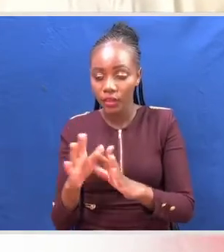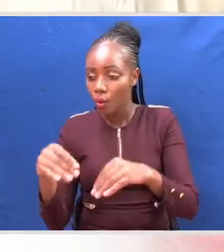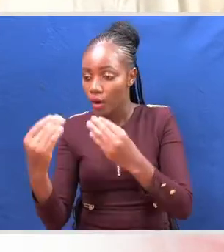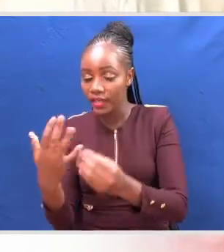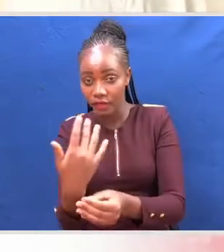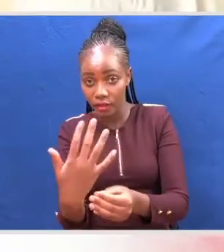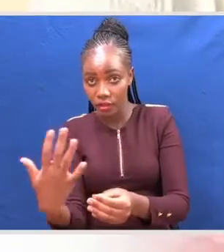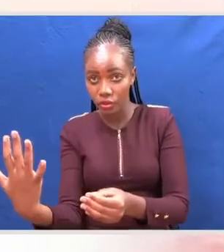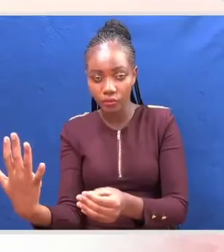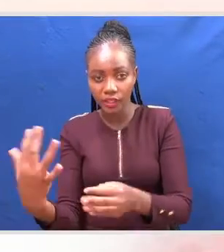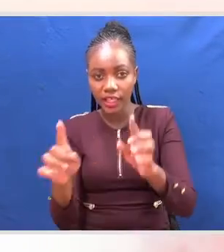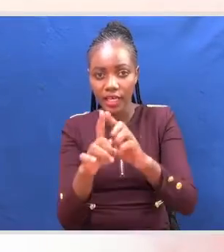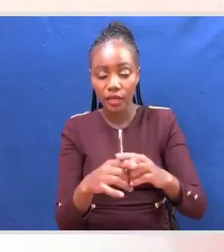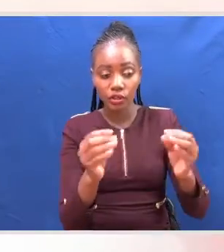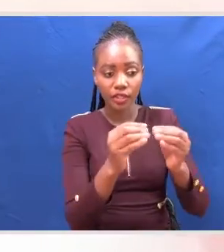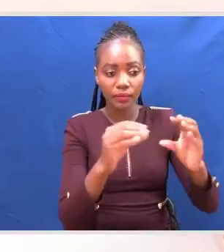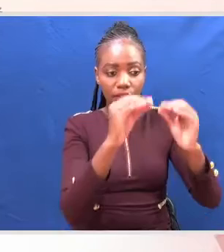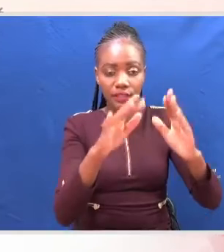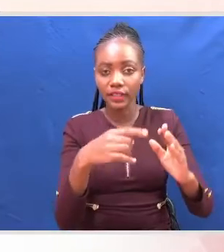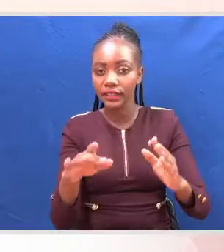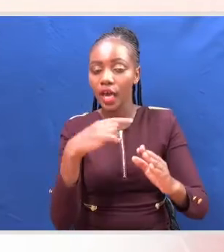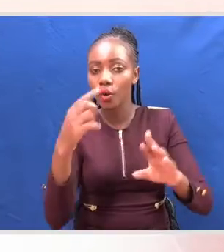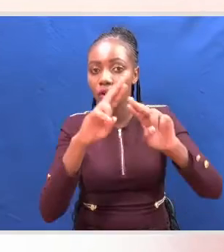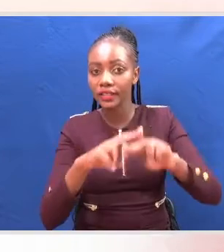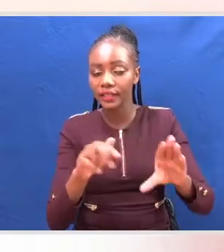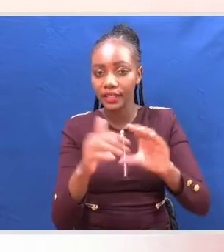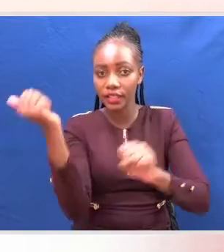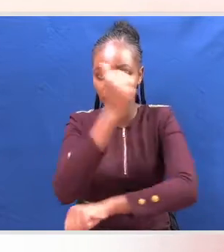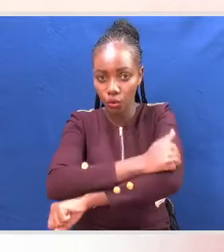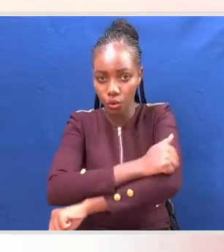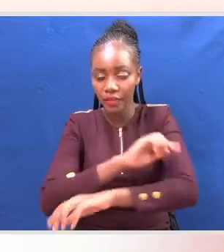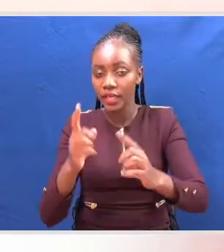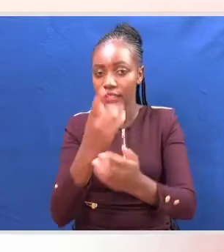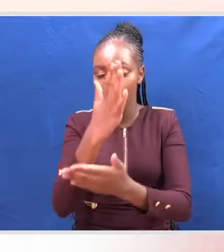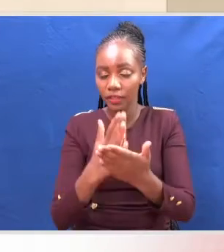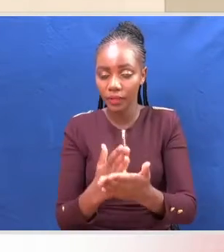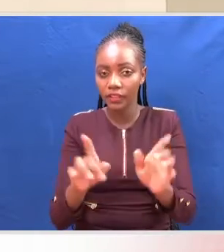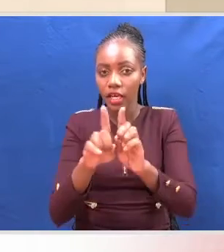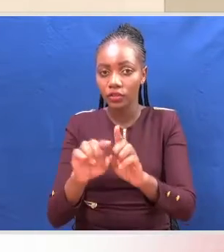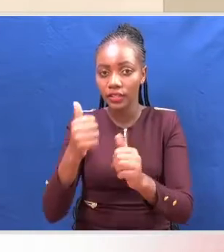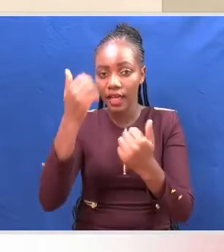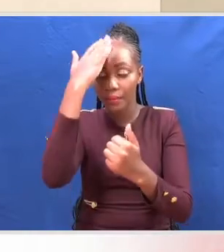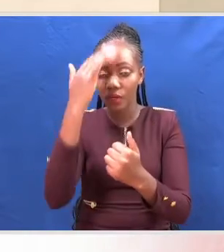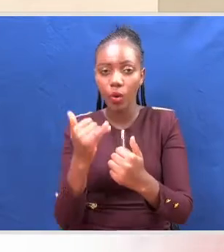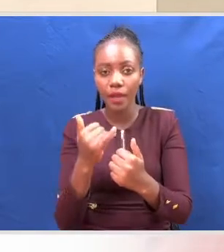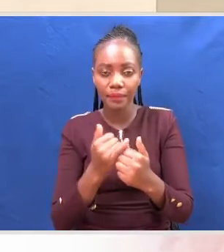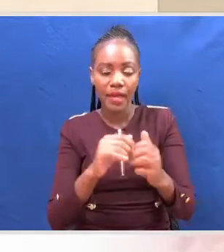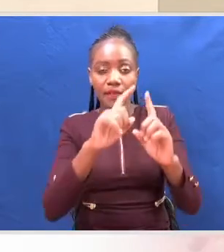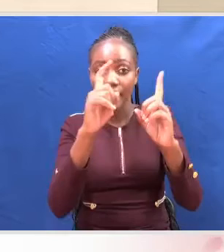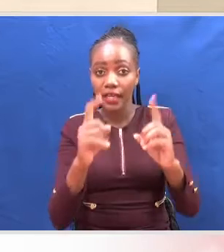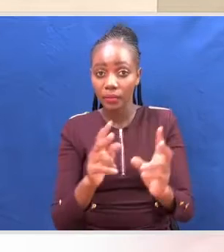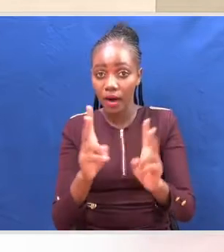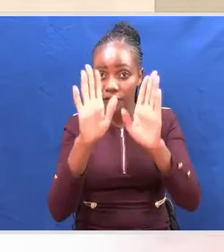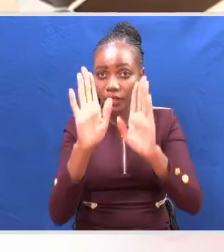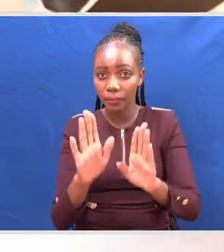one to teachers who are strategically seated within the school compound. This is because reading and kusoma tests are to be